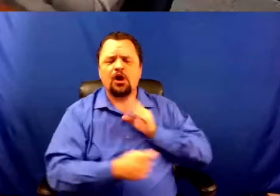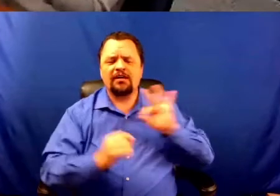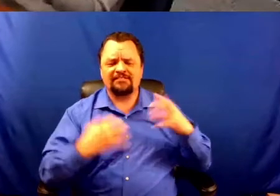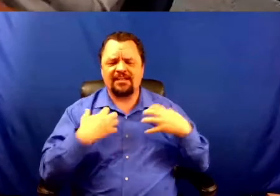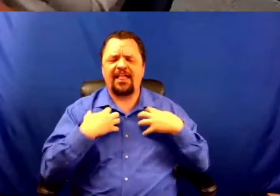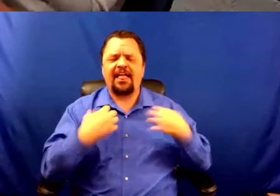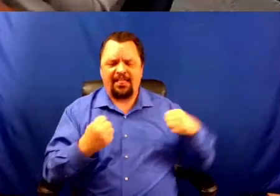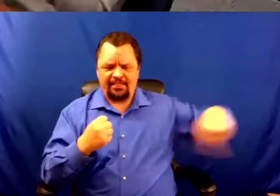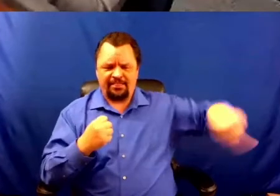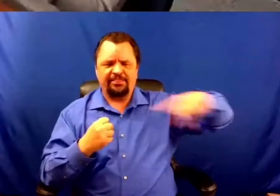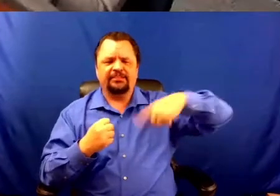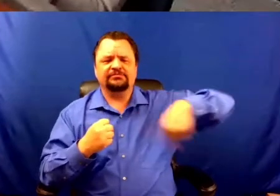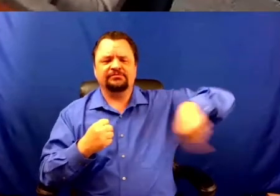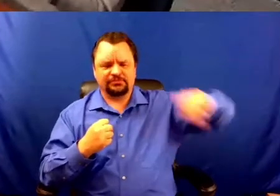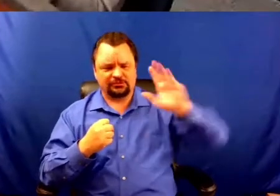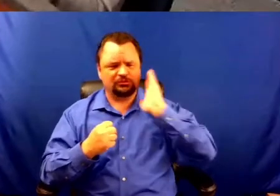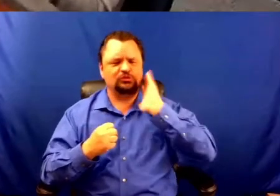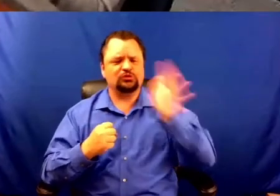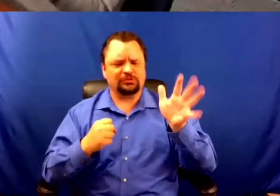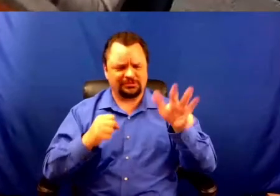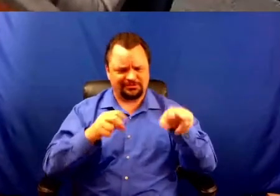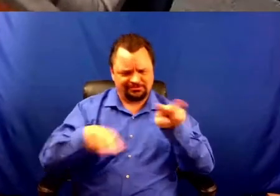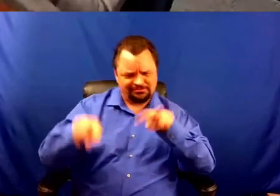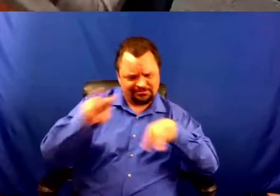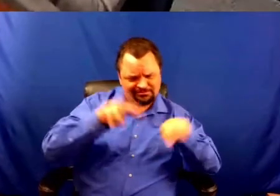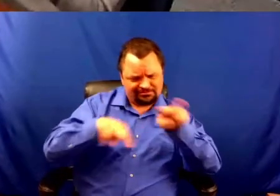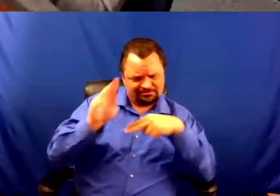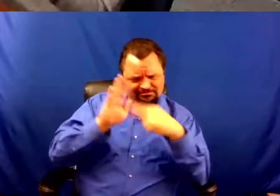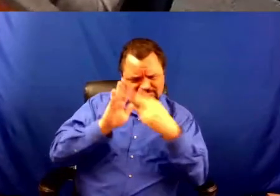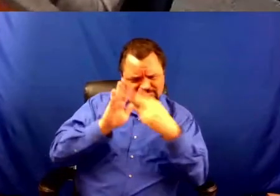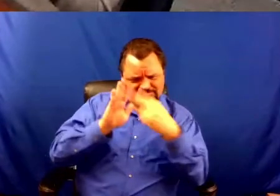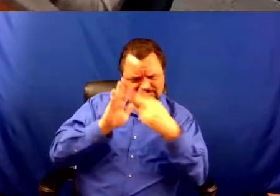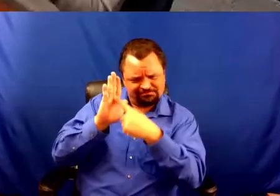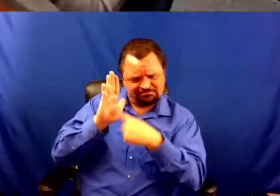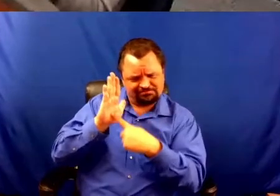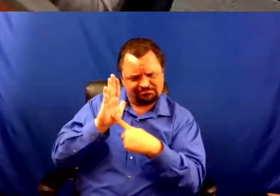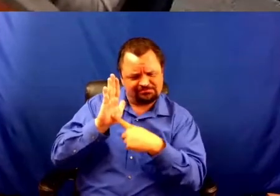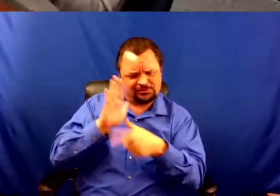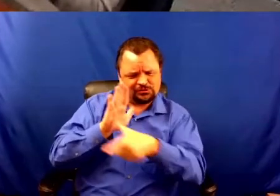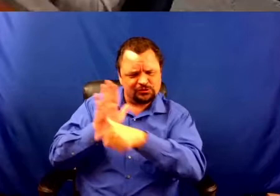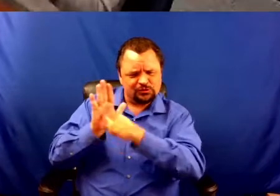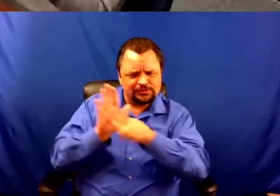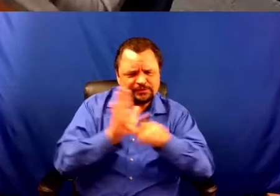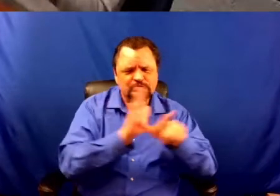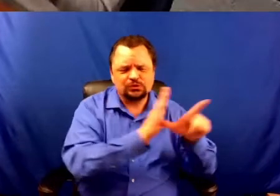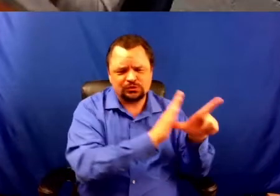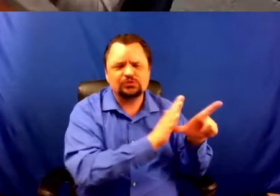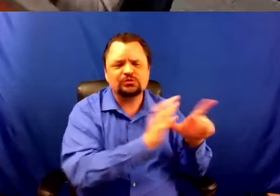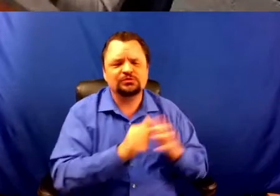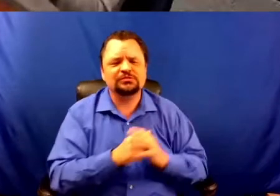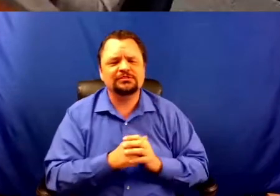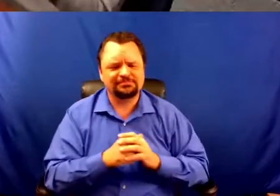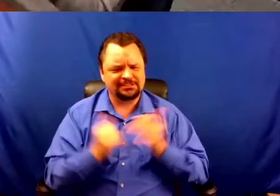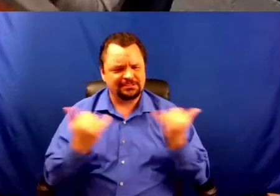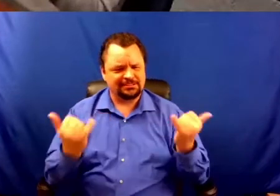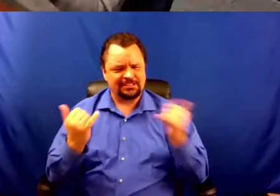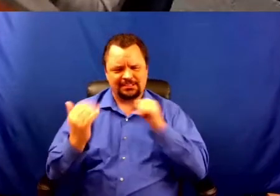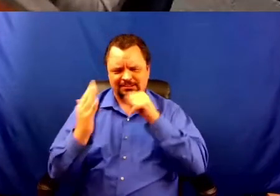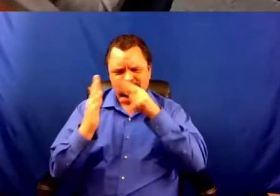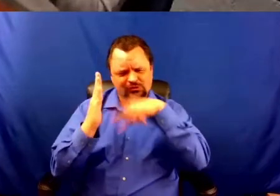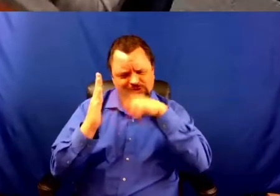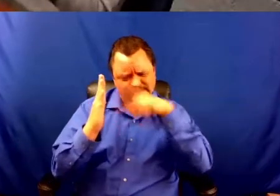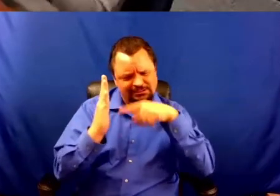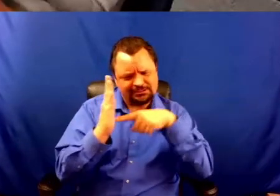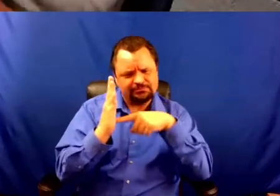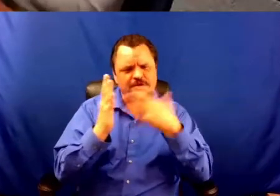into this record too. No, that's fine. I think that you just touch on the parts that we talked about. I want to touch on, you know, when I say it was